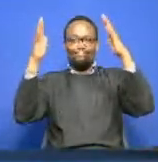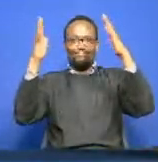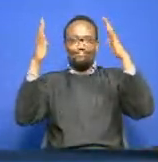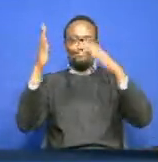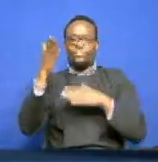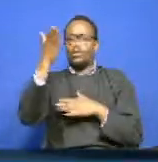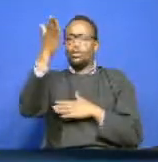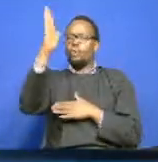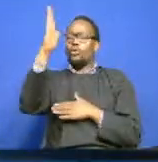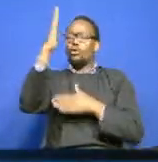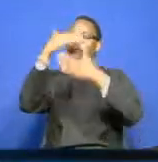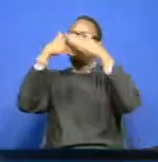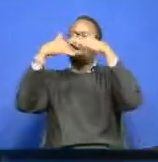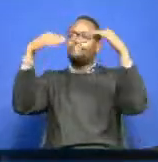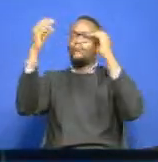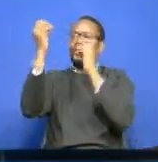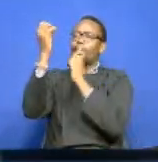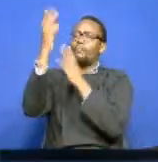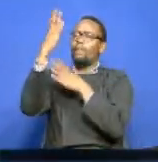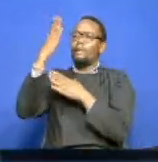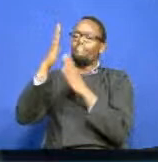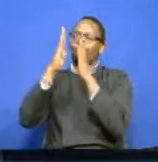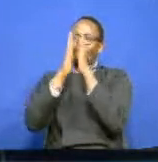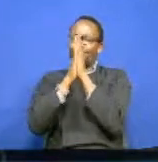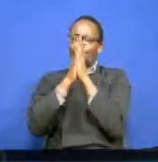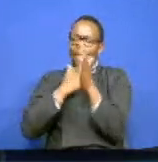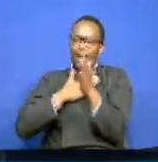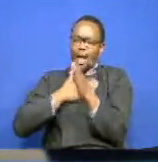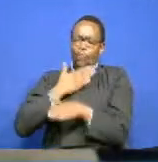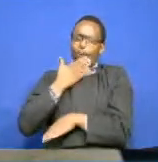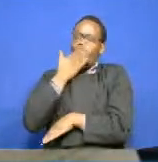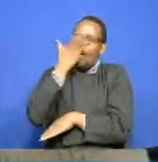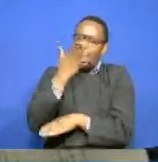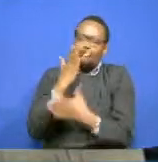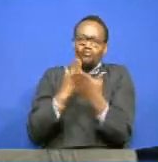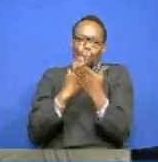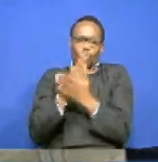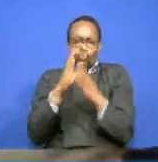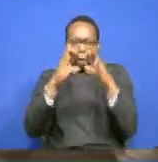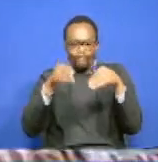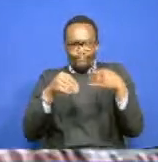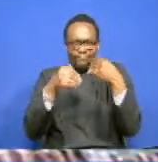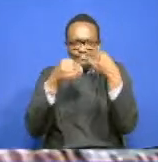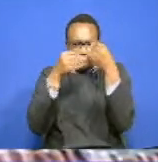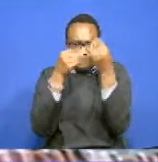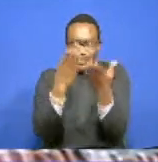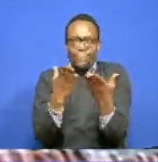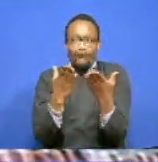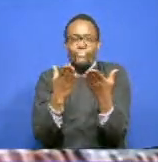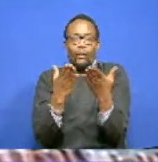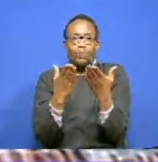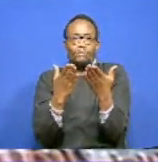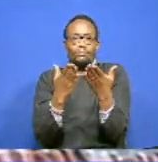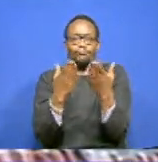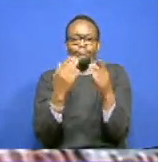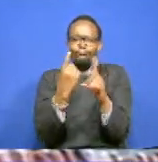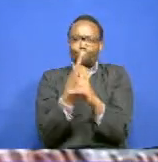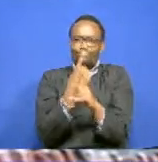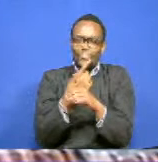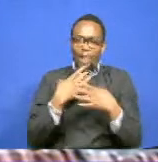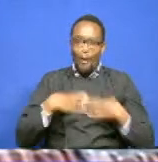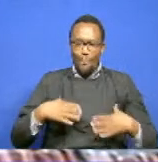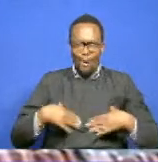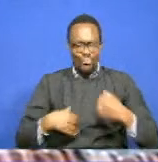God, our Heavenly Father, you answer our prayers through the generosity of your